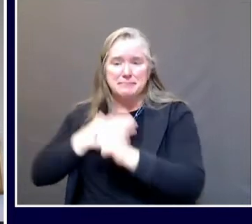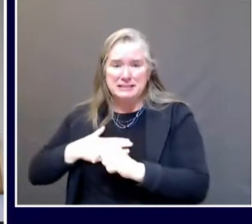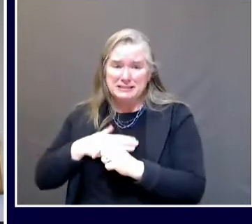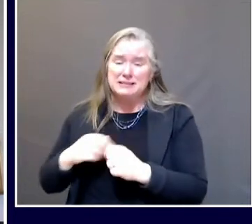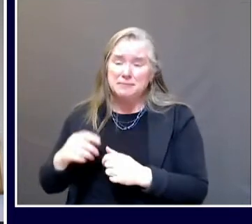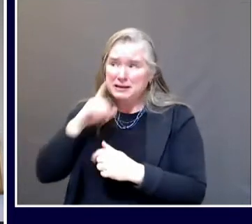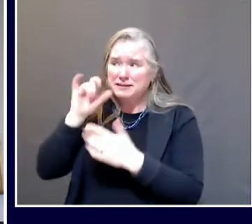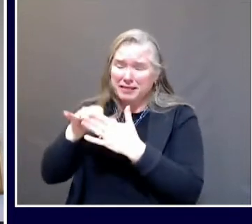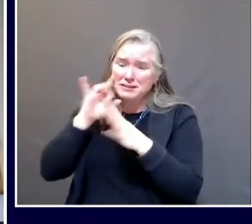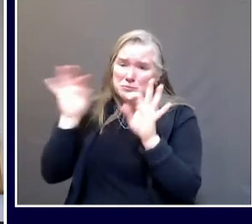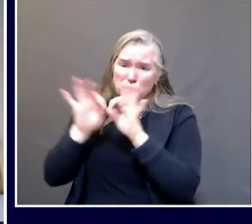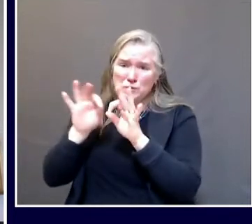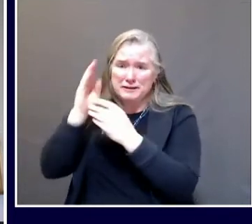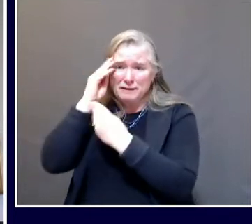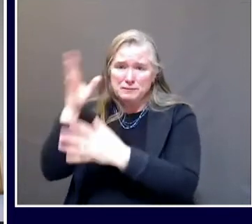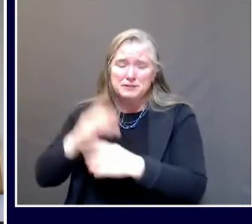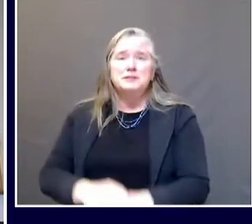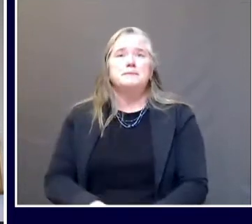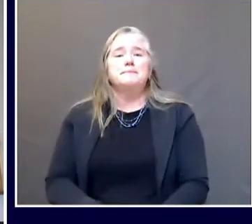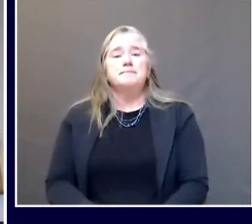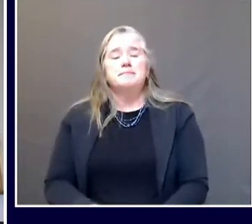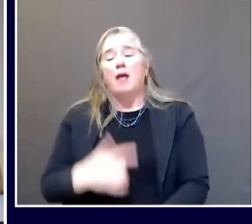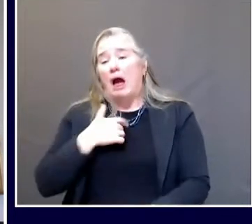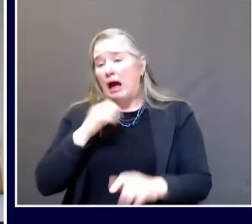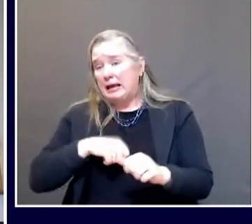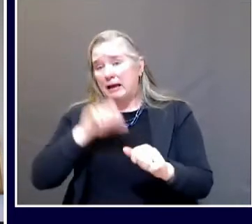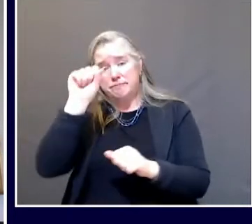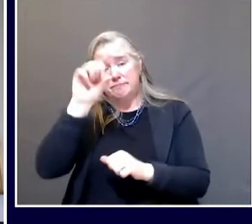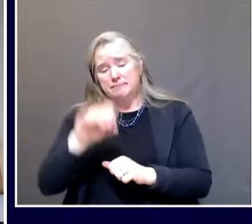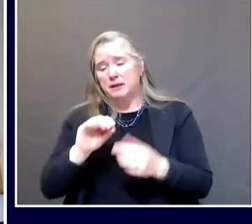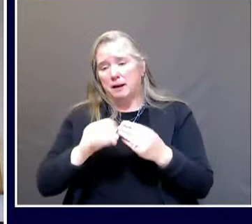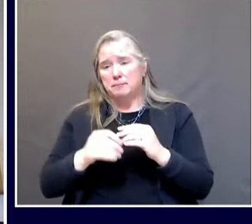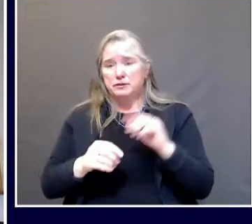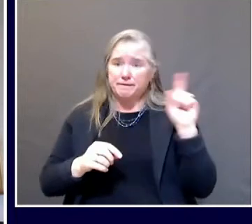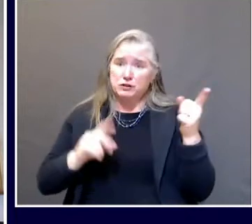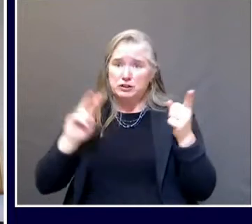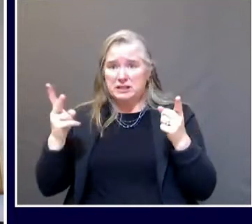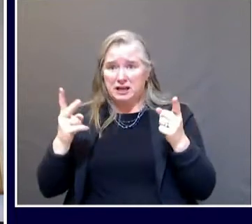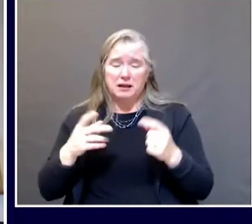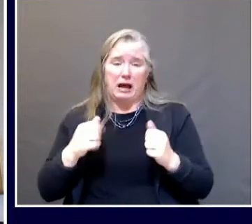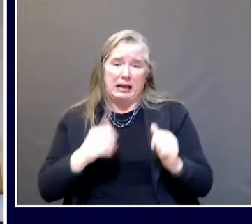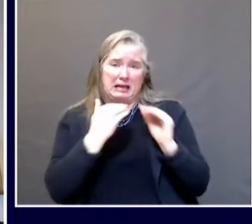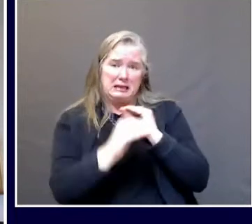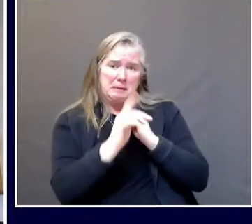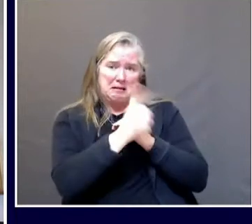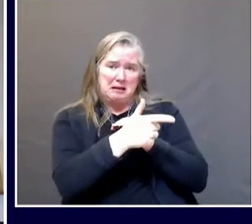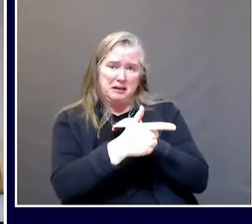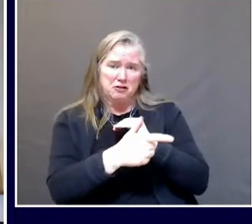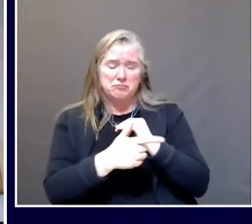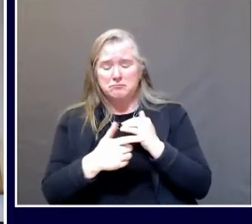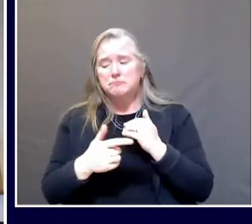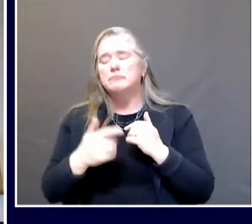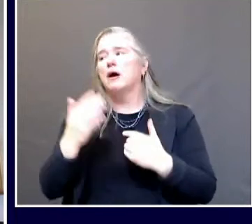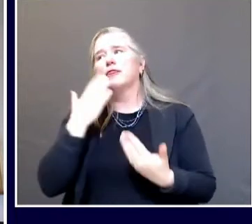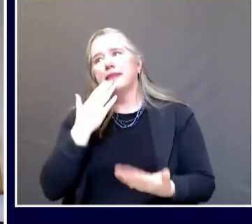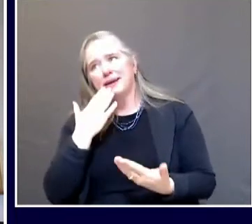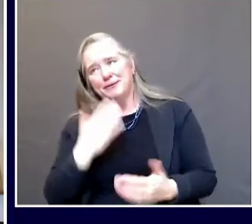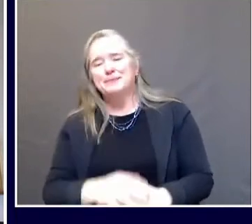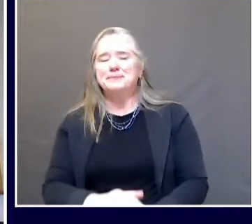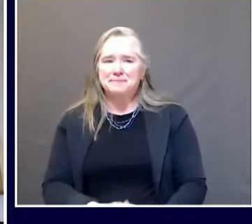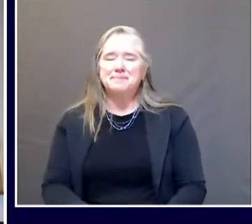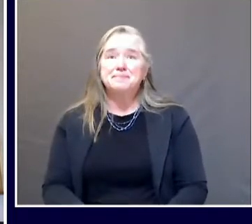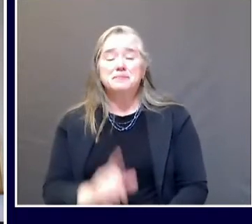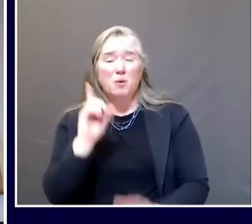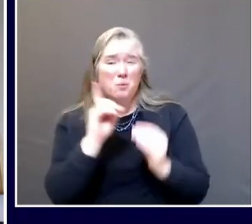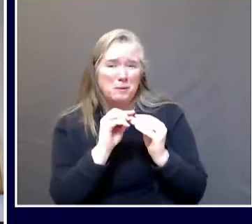important. I've got those numbers. If you want to go through them, we can get them to you separately as well. Okay, no, that's great. If I could just ask one more